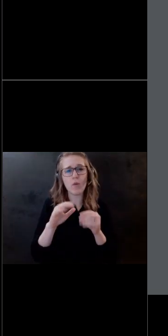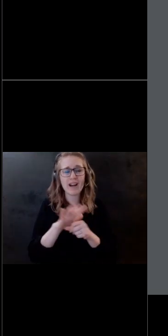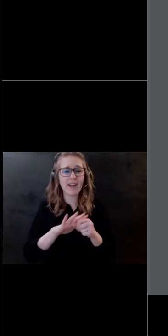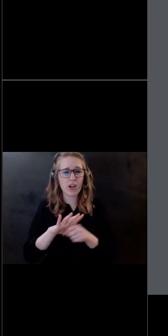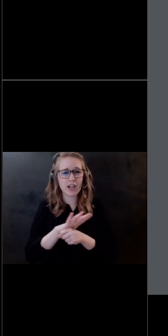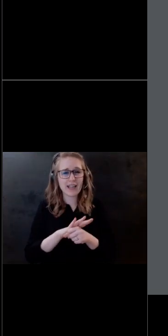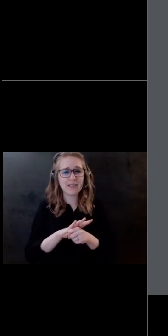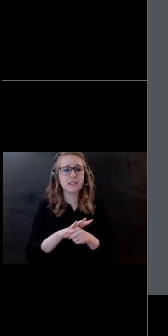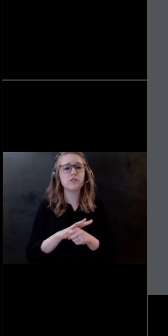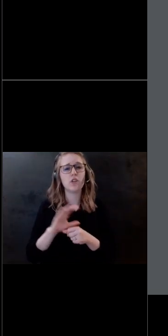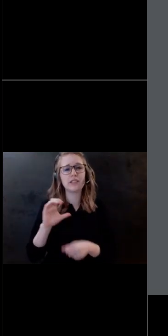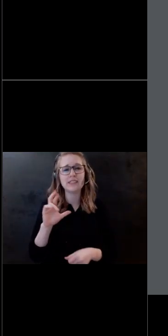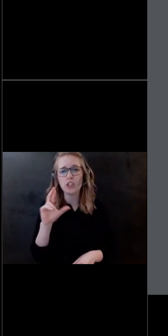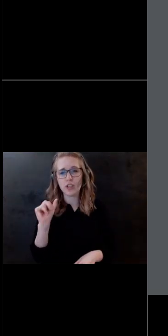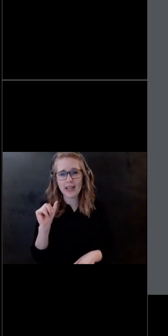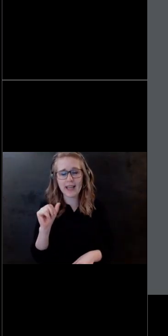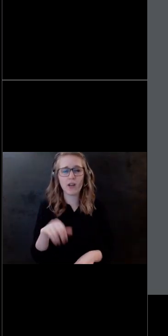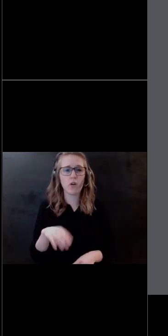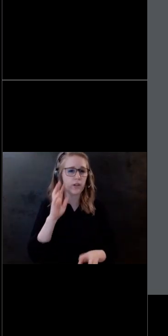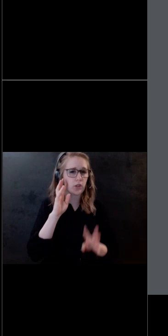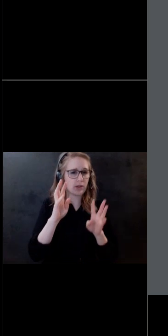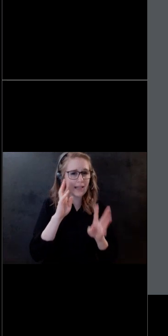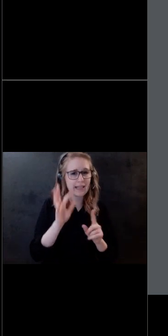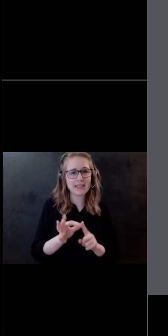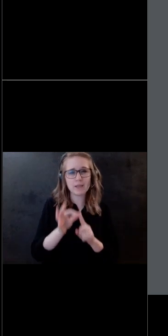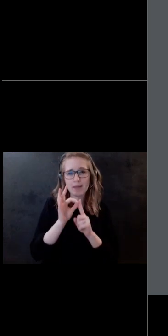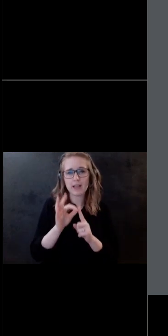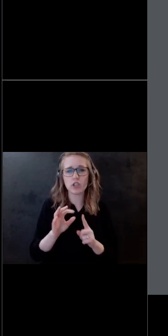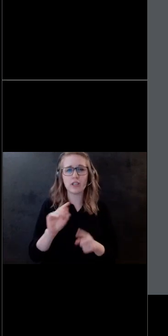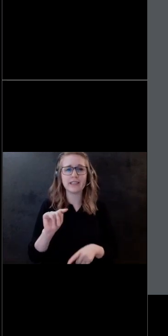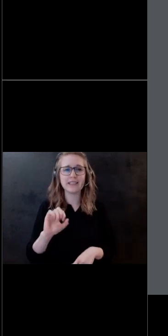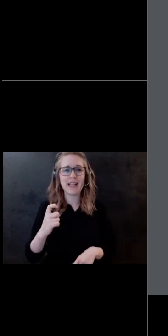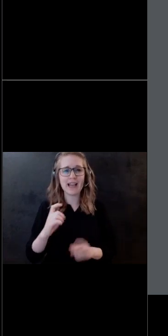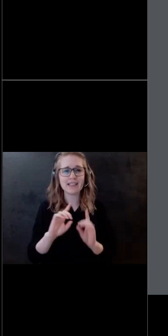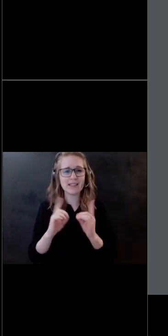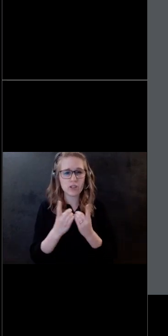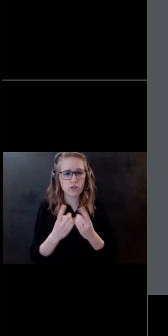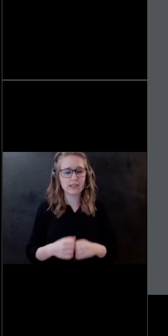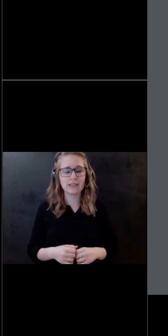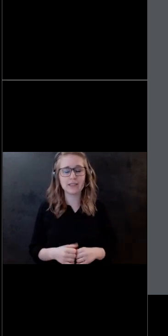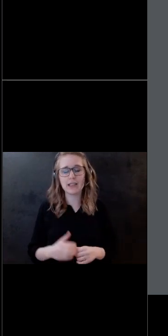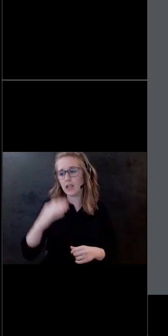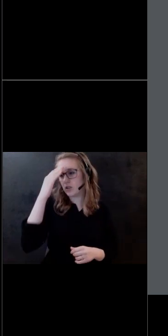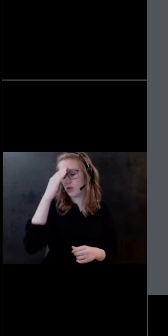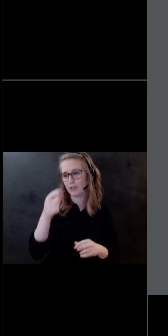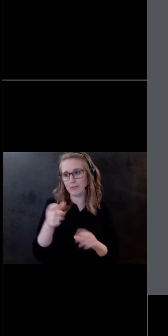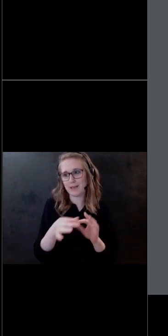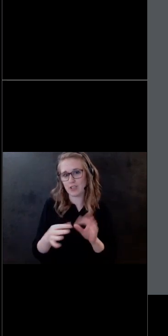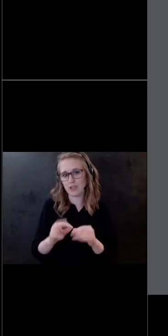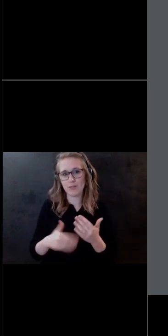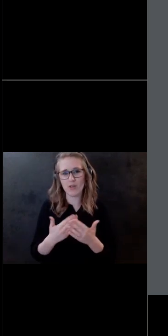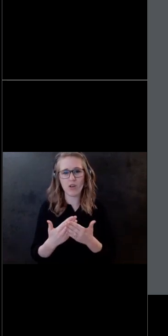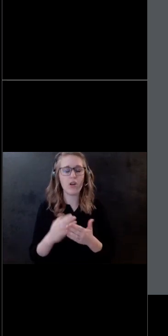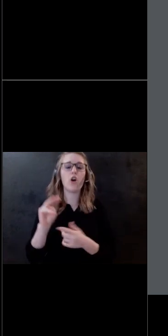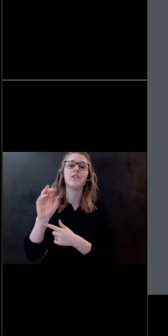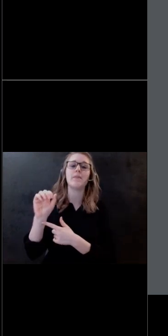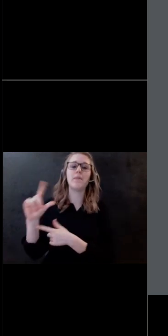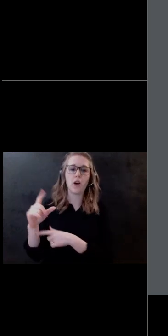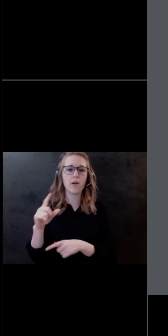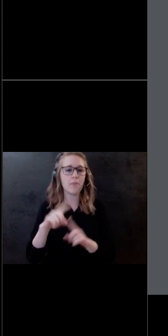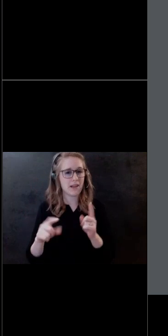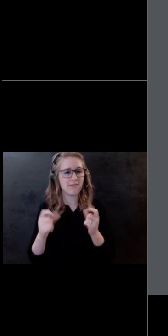the CRA or creating a special taxing district. And I know you just mentioned them all, but that's something that we've talked about many